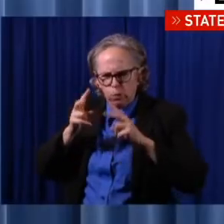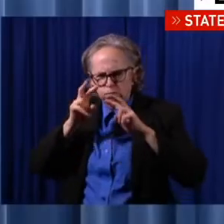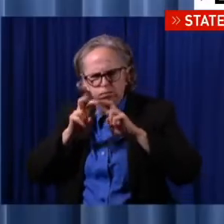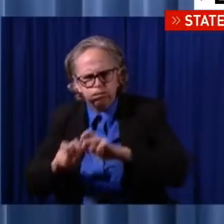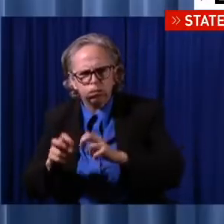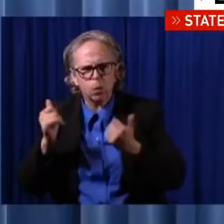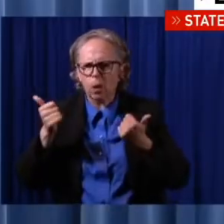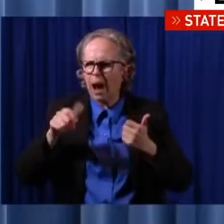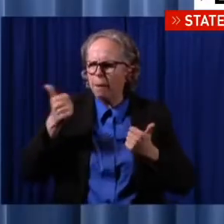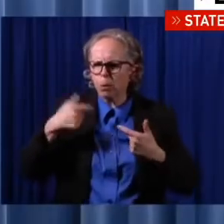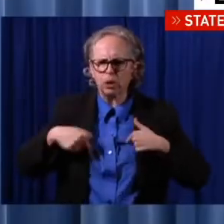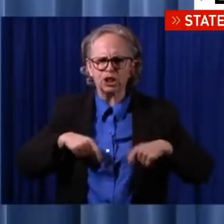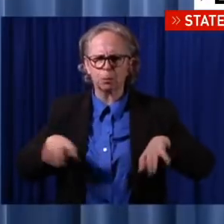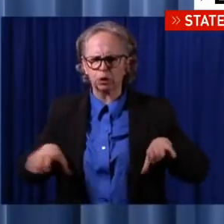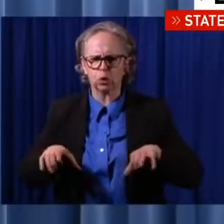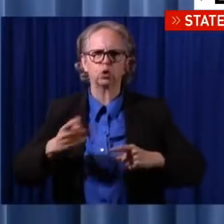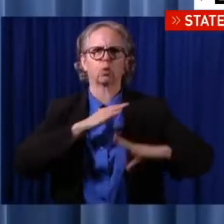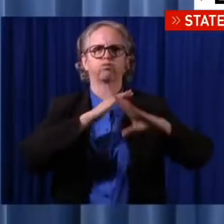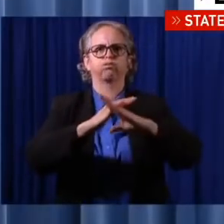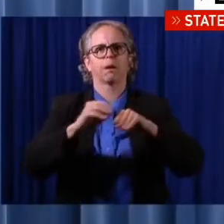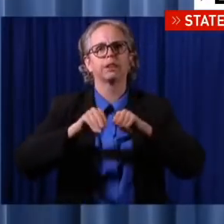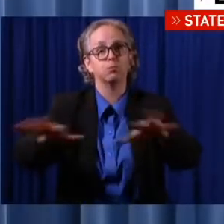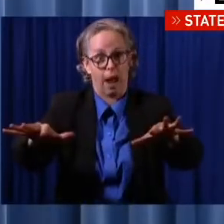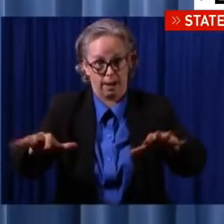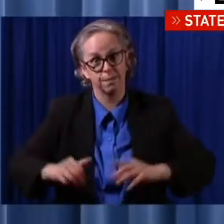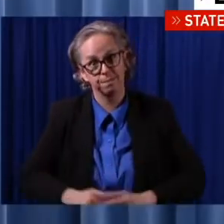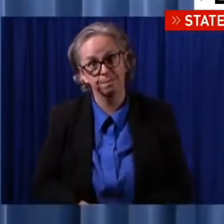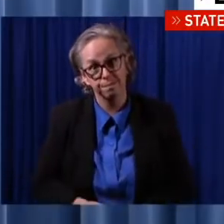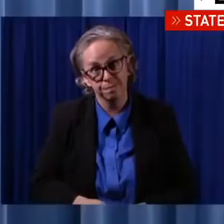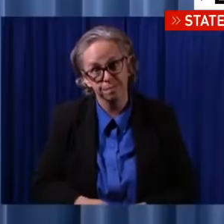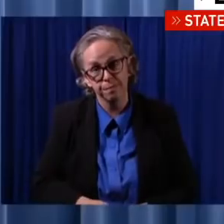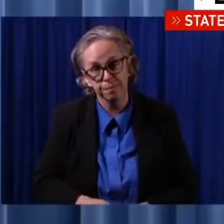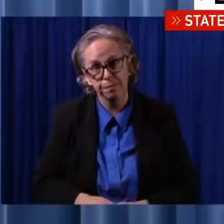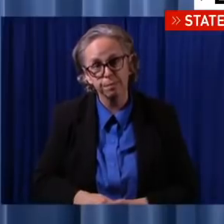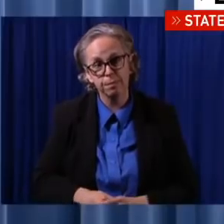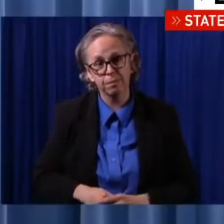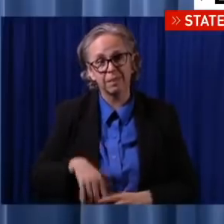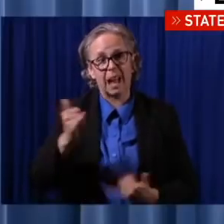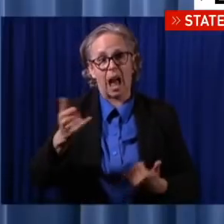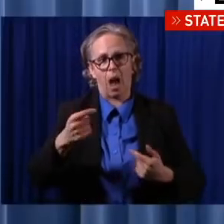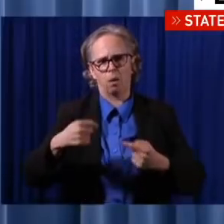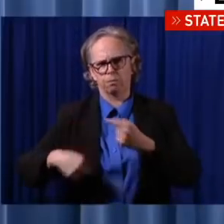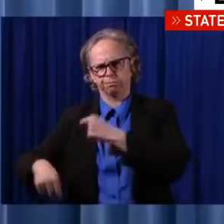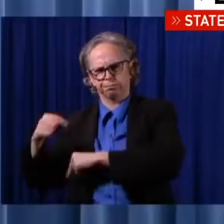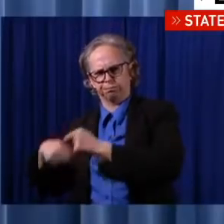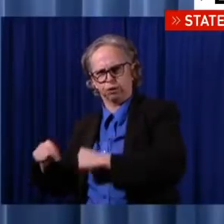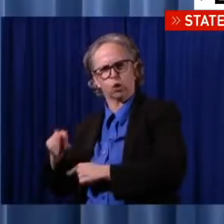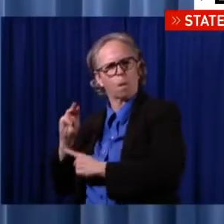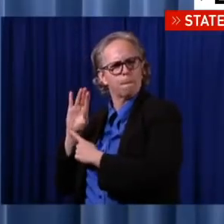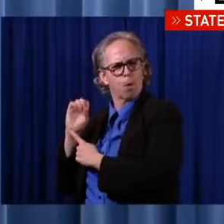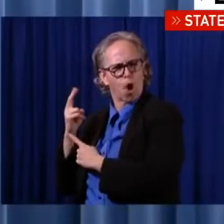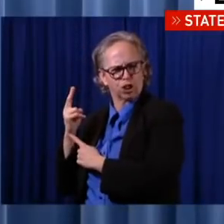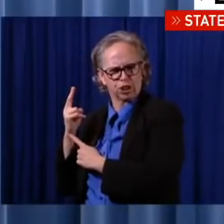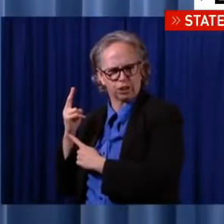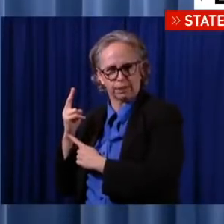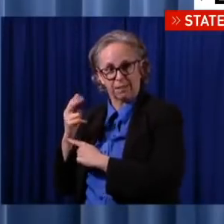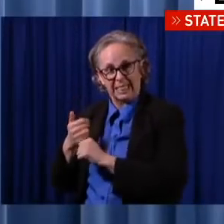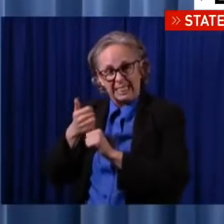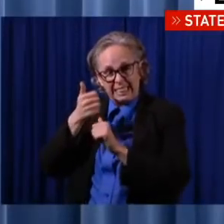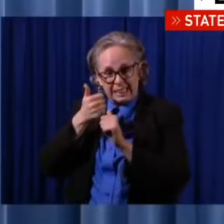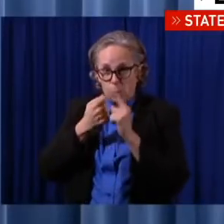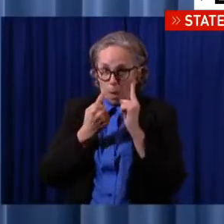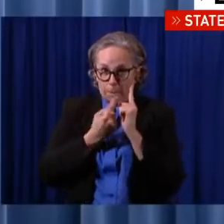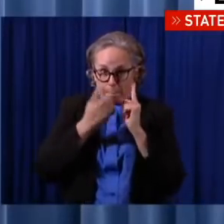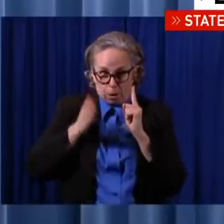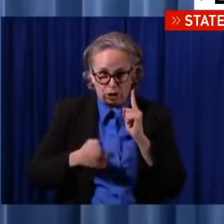area. In March, when we go back in March, for every one person infected with the coronavirus, they were spreading